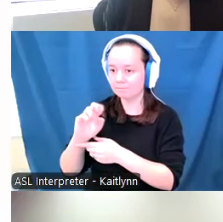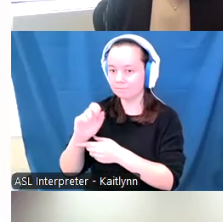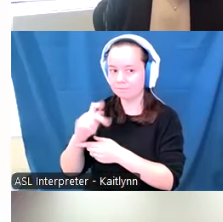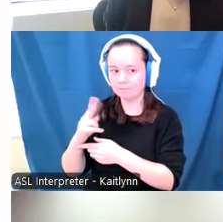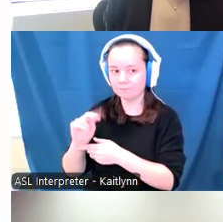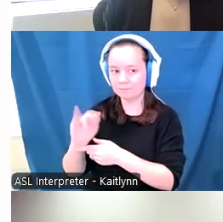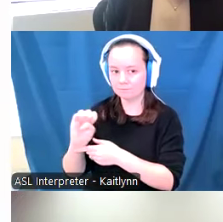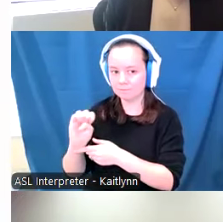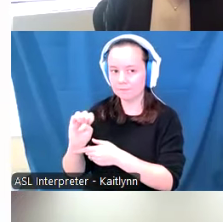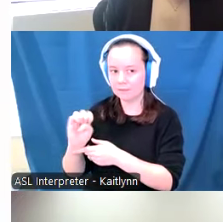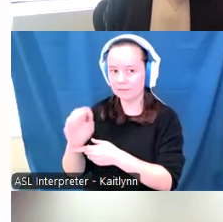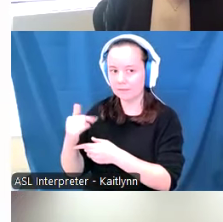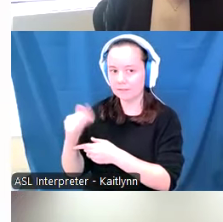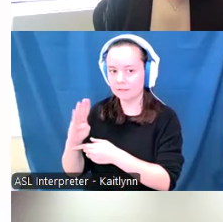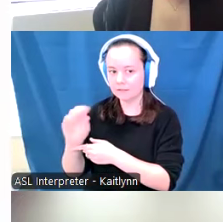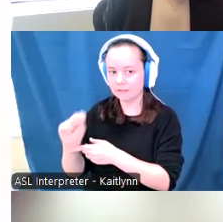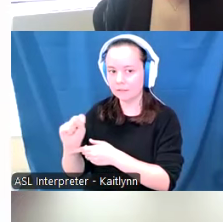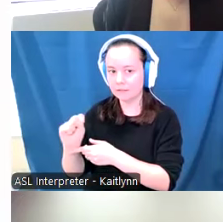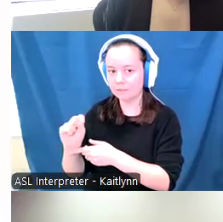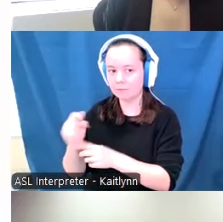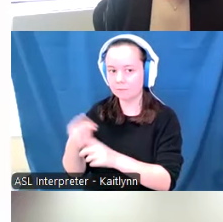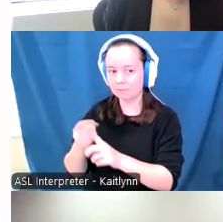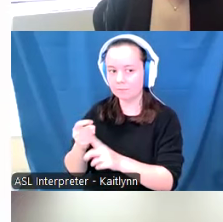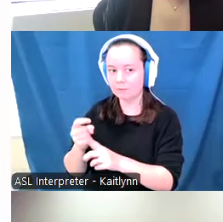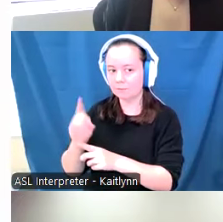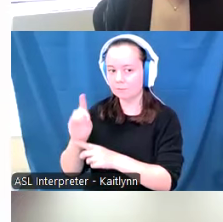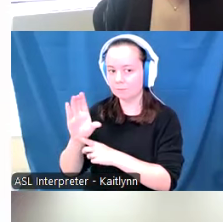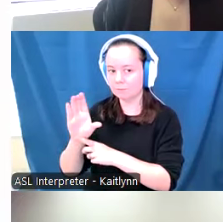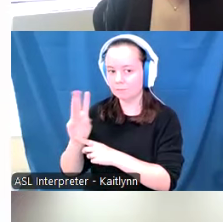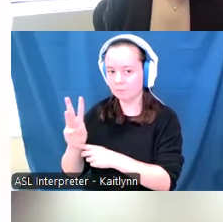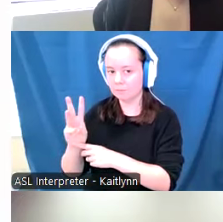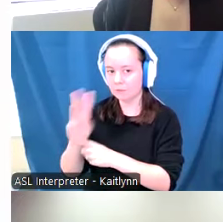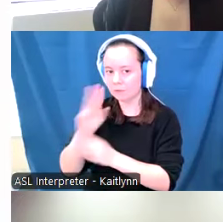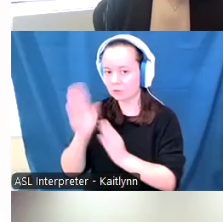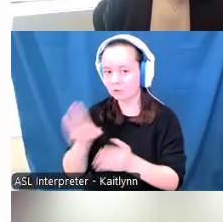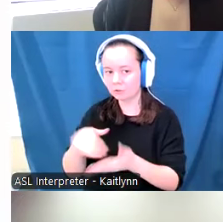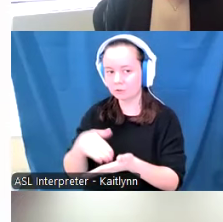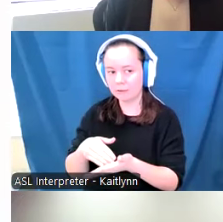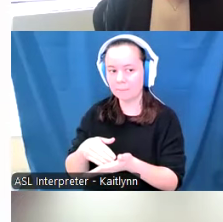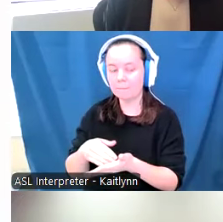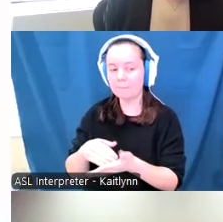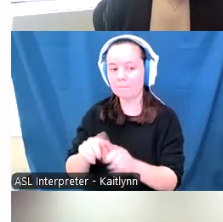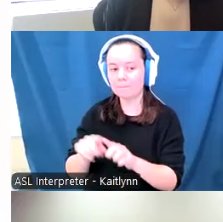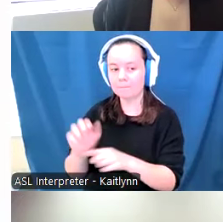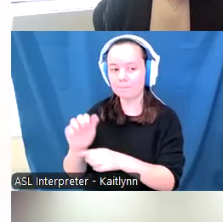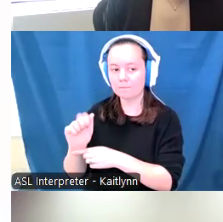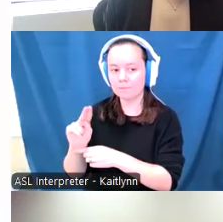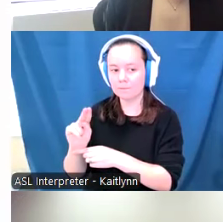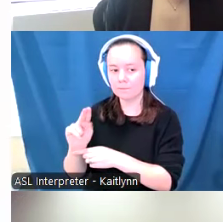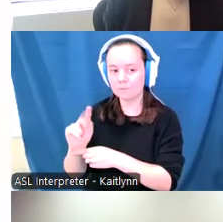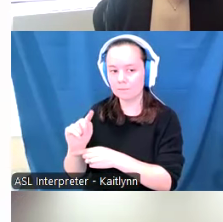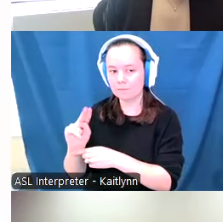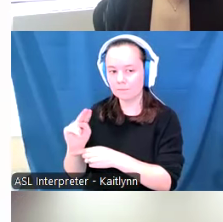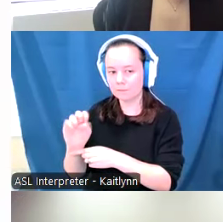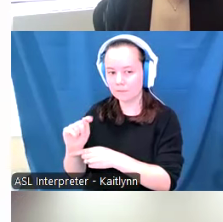Aging. She will be joined by Tony Gingerelli, Associate Director of Policy and Advocacy at the National Alliance for Caregiving, and